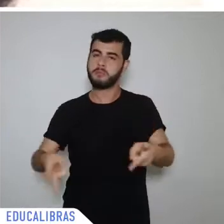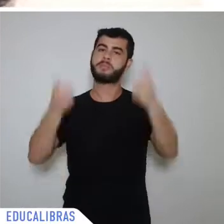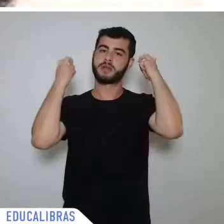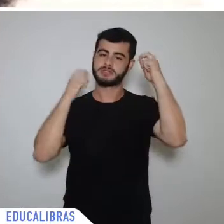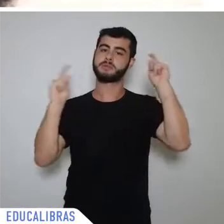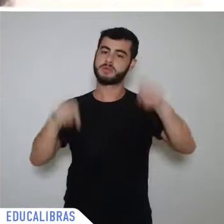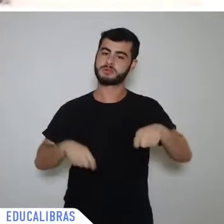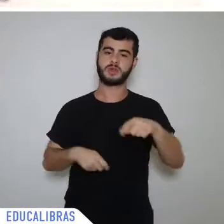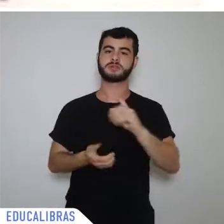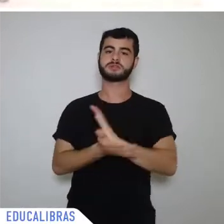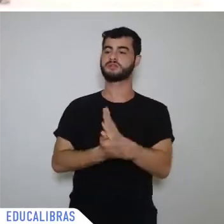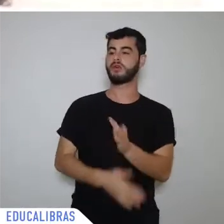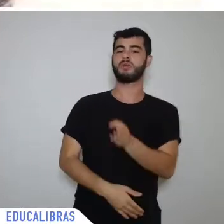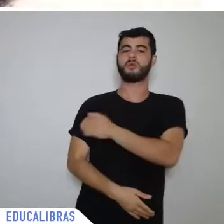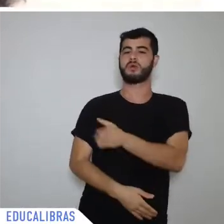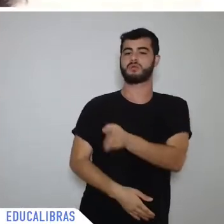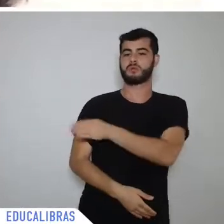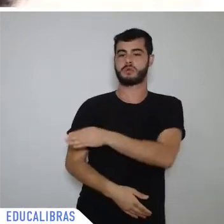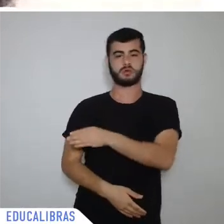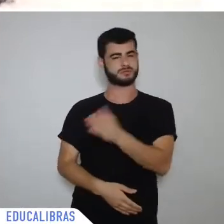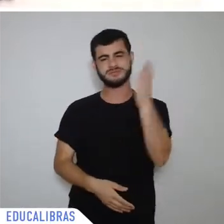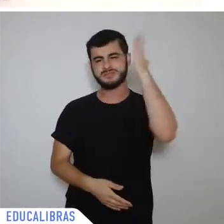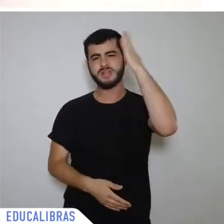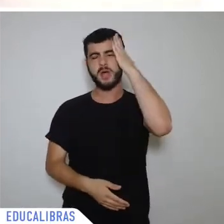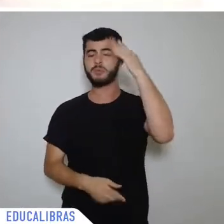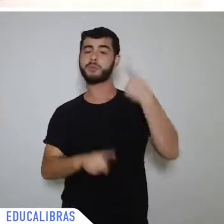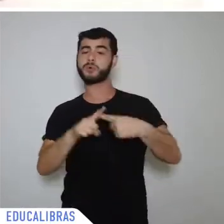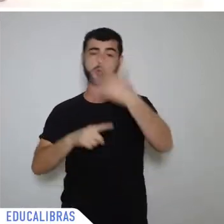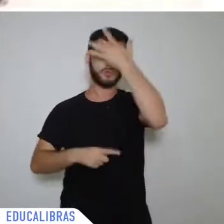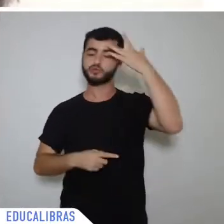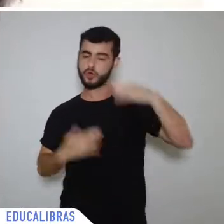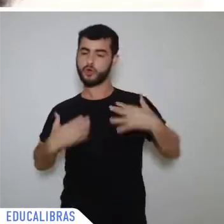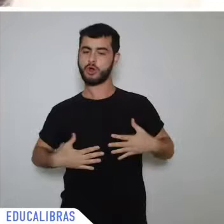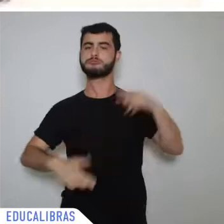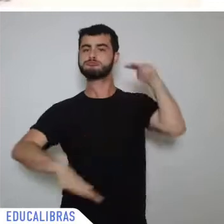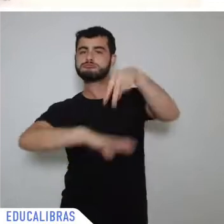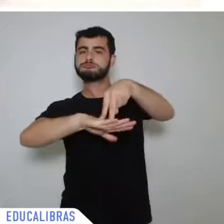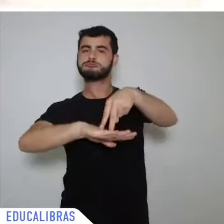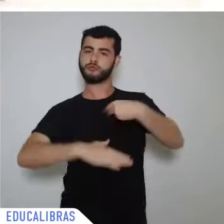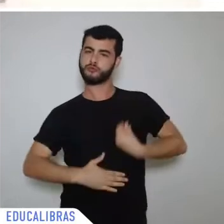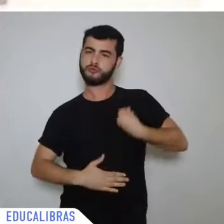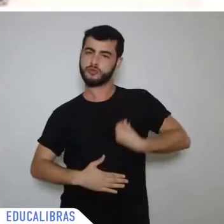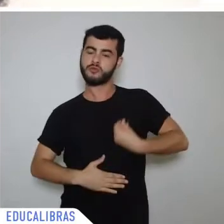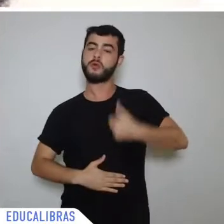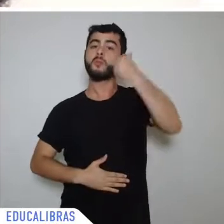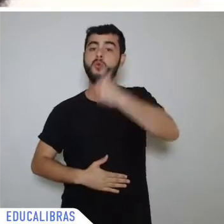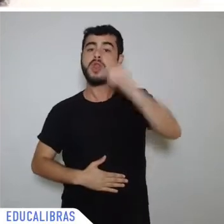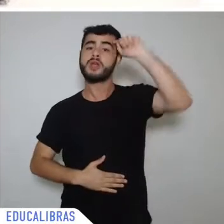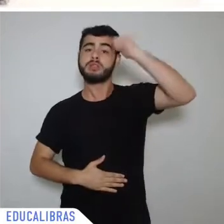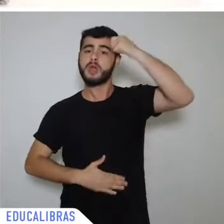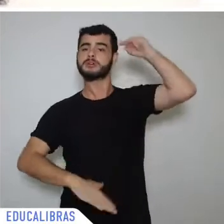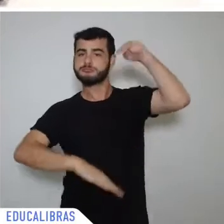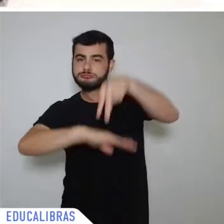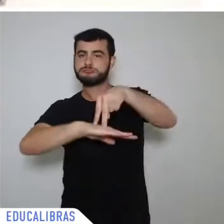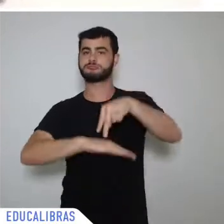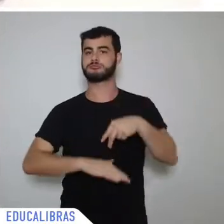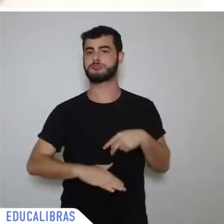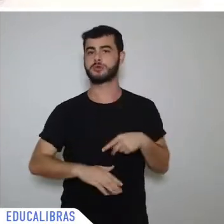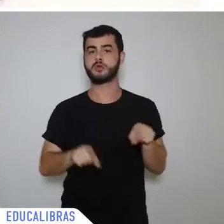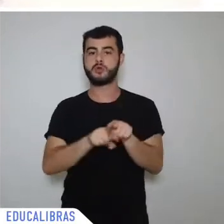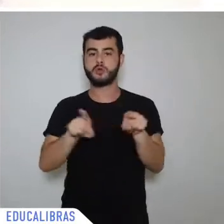the way they try to make it seem that they are defending racism, because you have the bodies